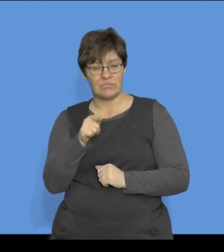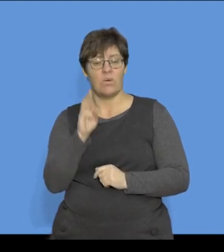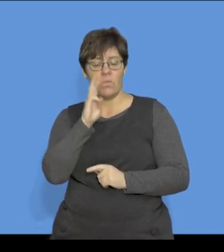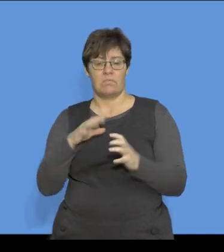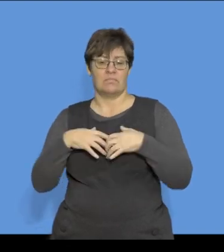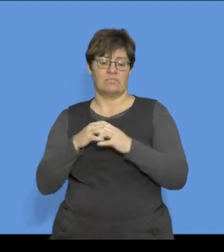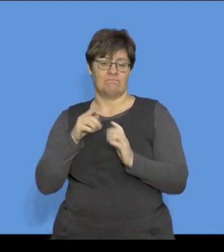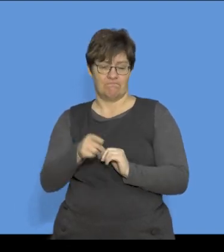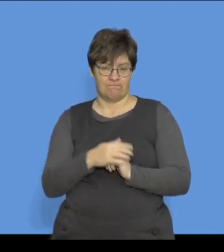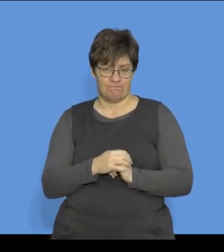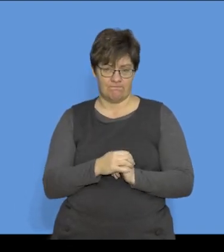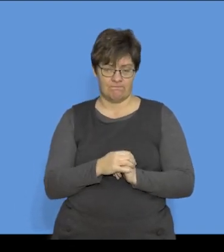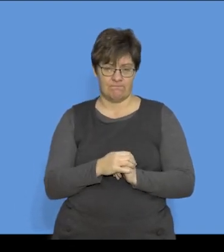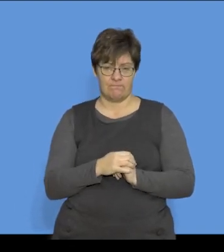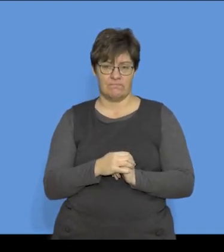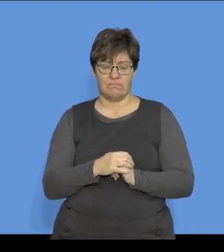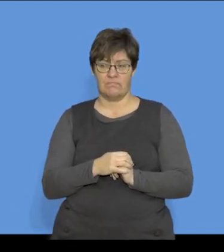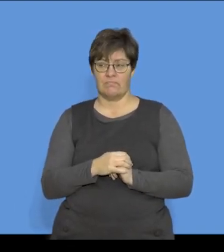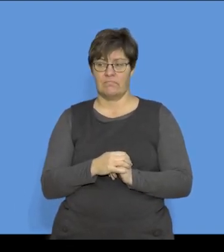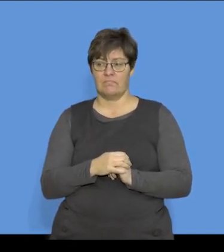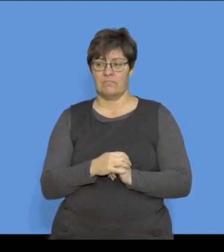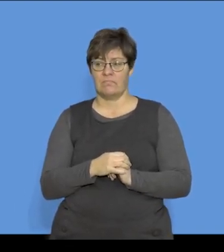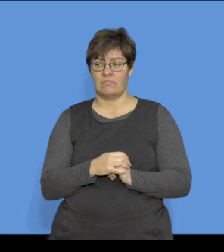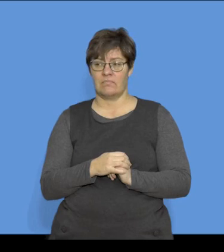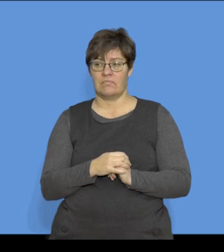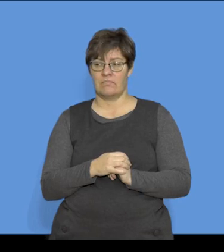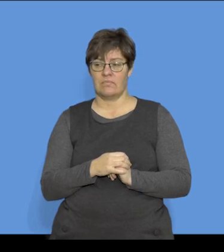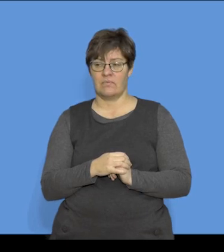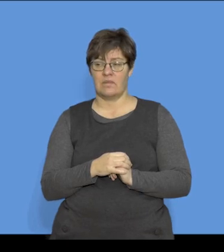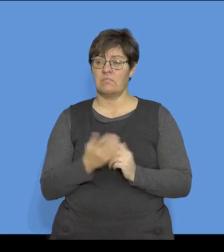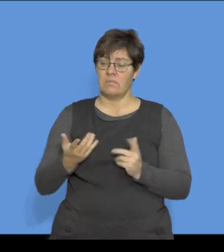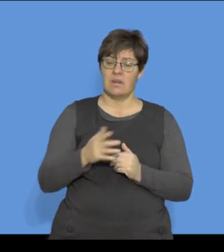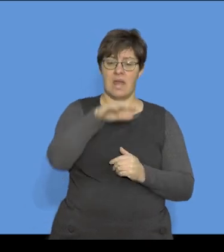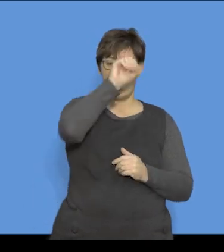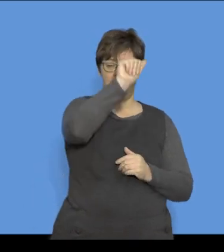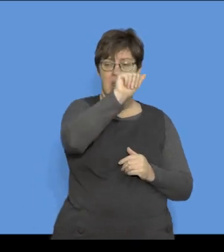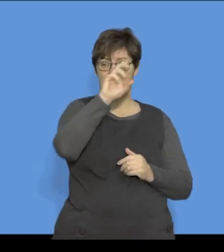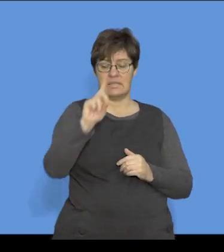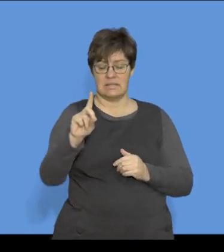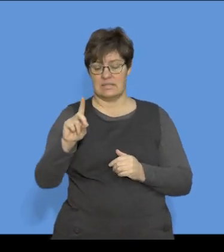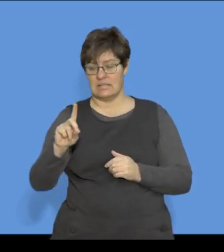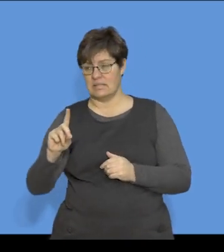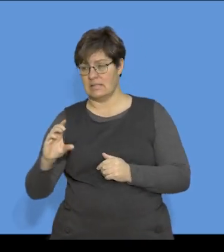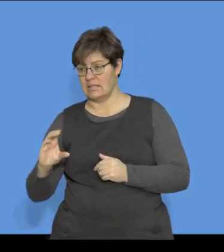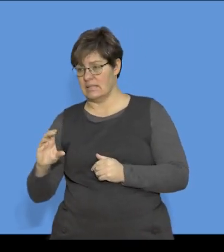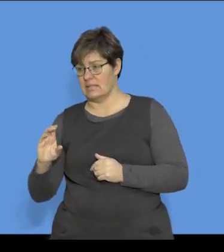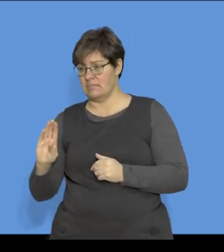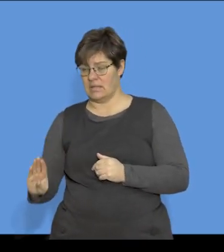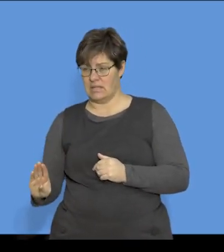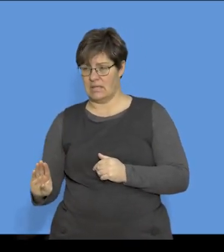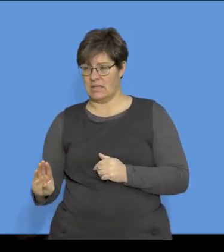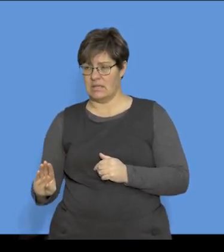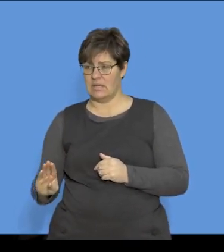right? This will be midpoint of that. So this is A, D there, and then B here. This